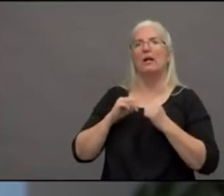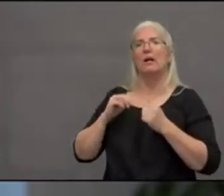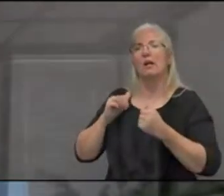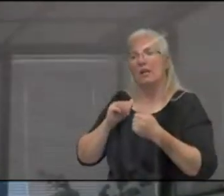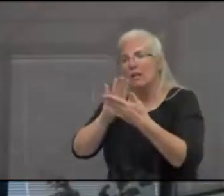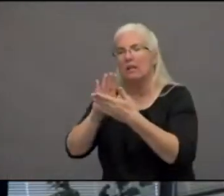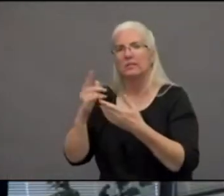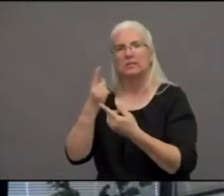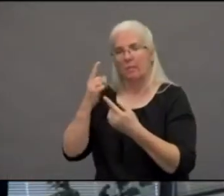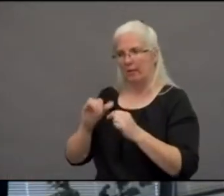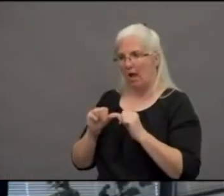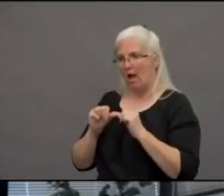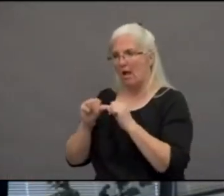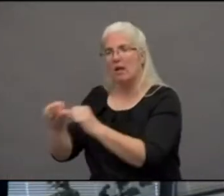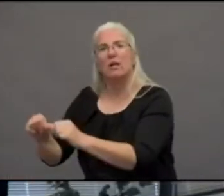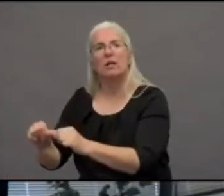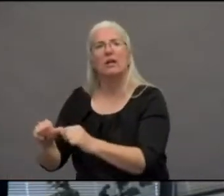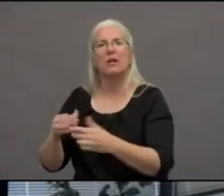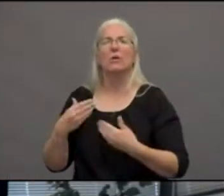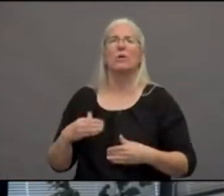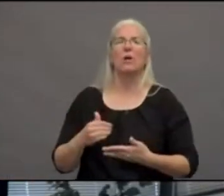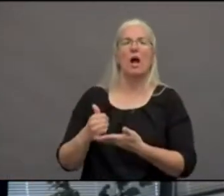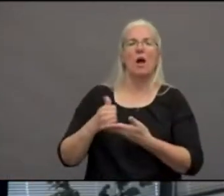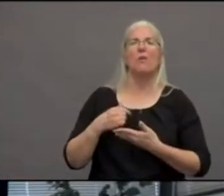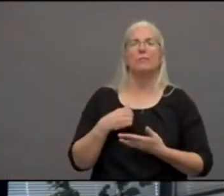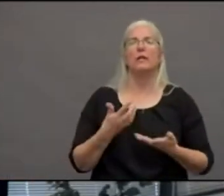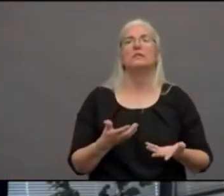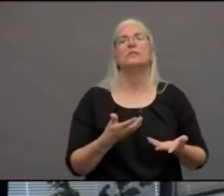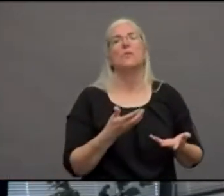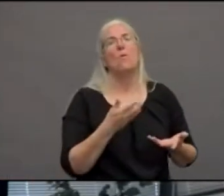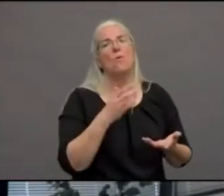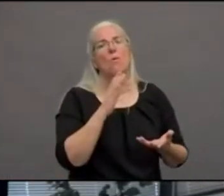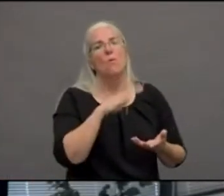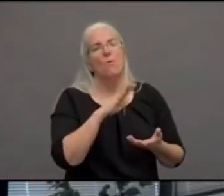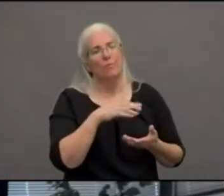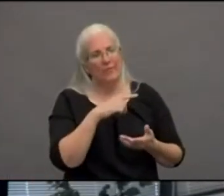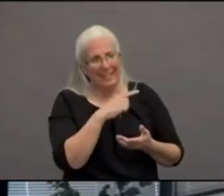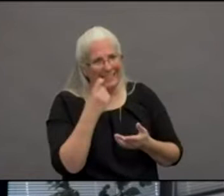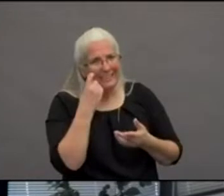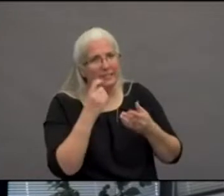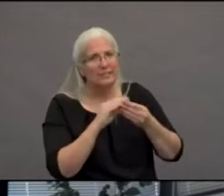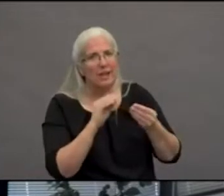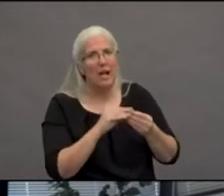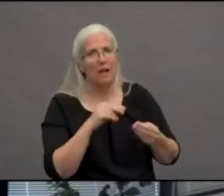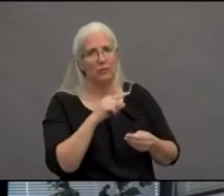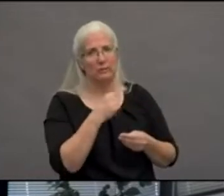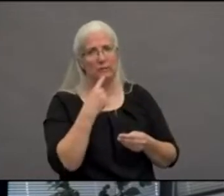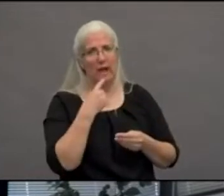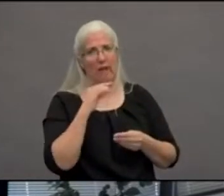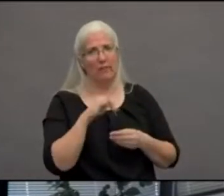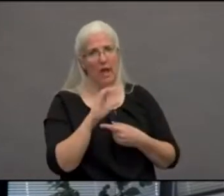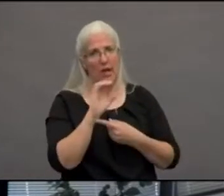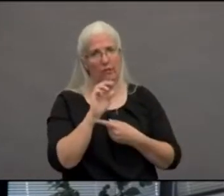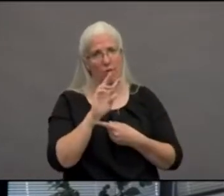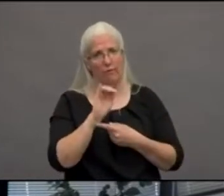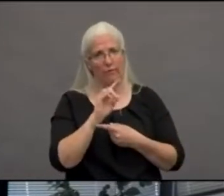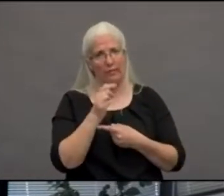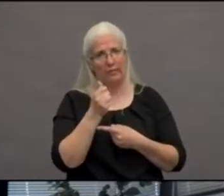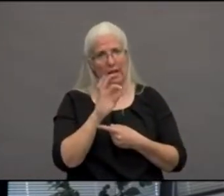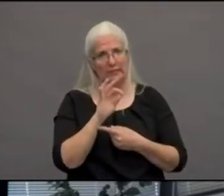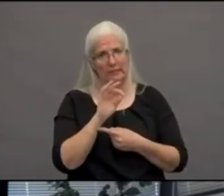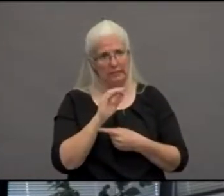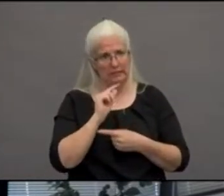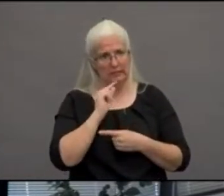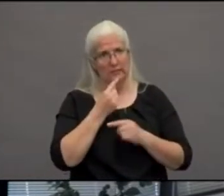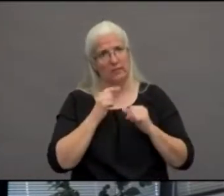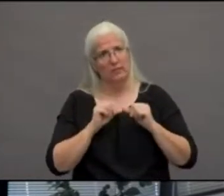term. So based on what you shared, would you say that COVID-19 is an extreme or prolonged type of stress, or even